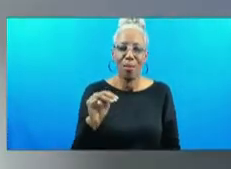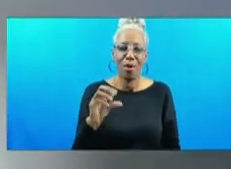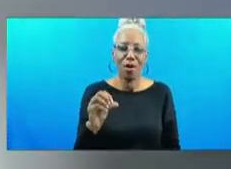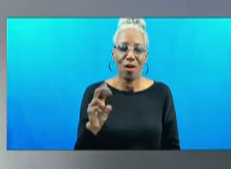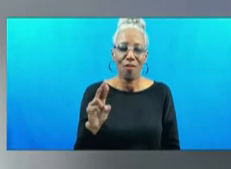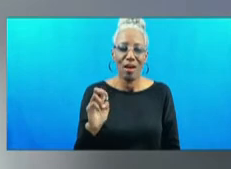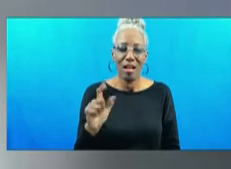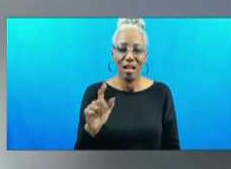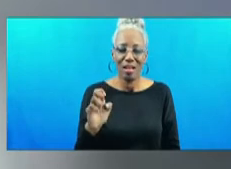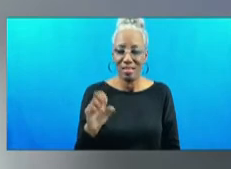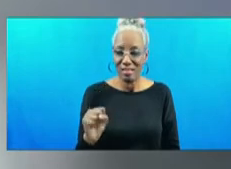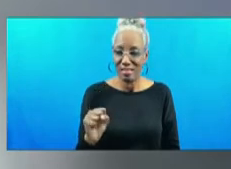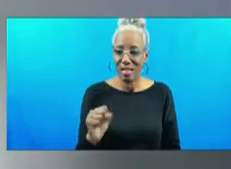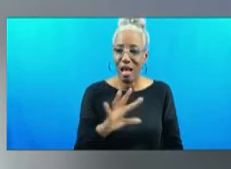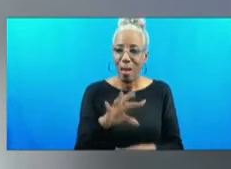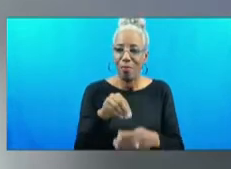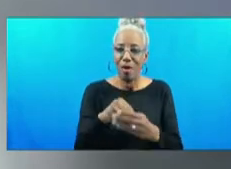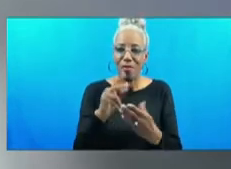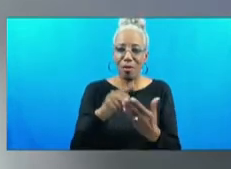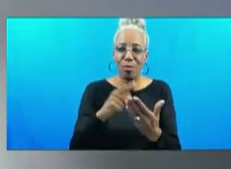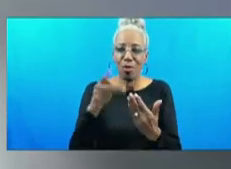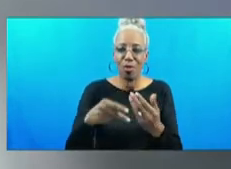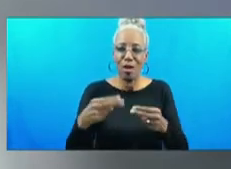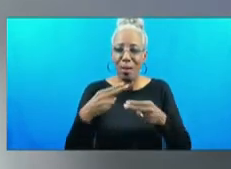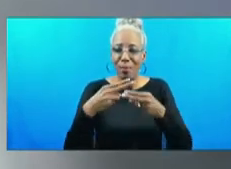Today, I'd like to ask you about